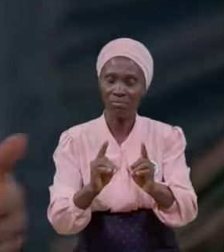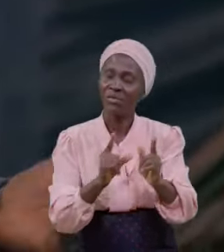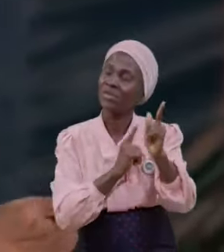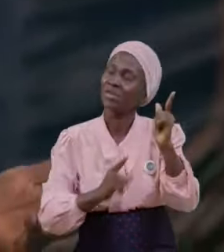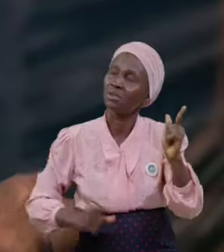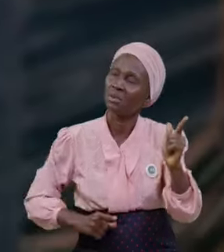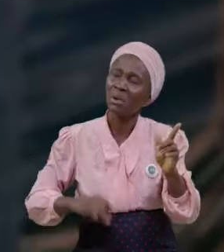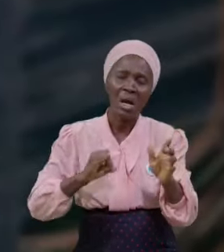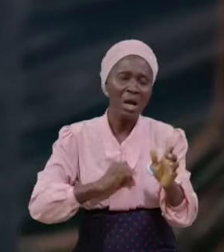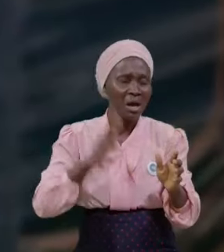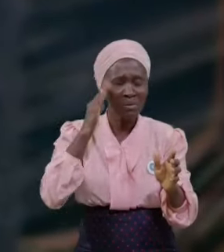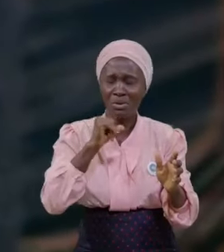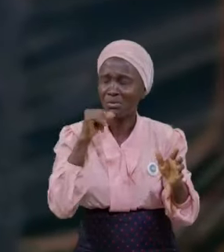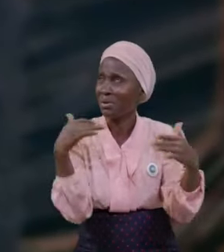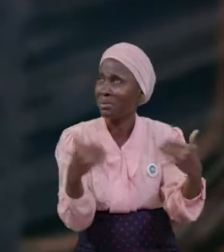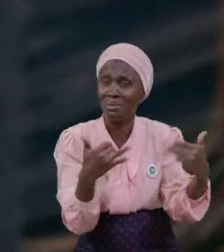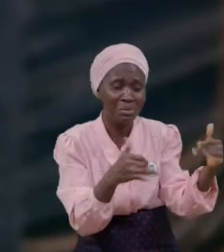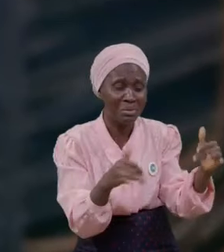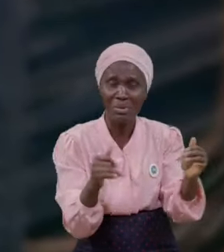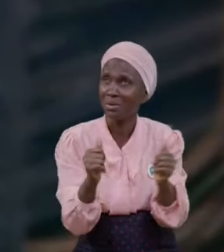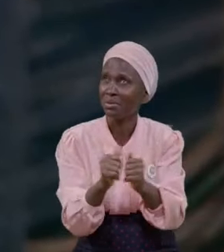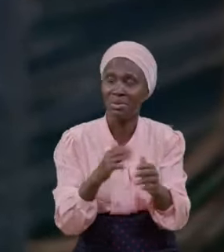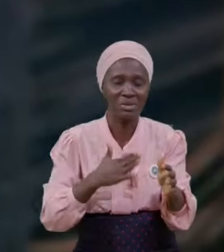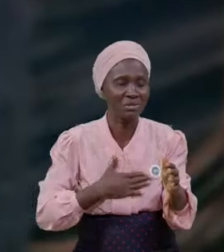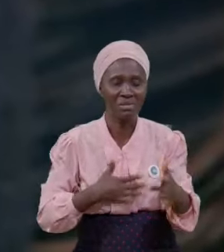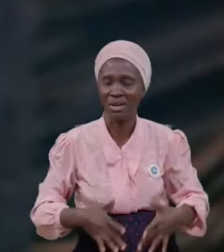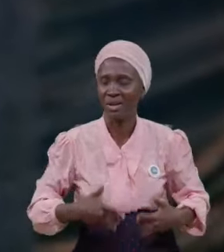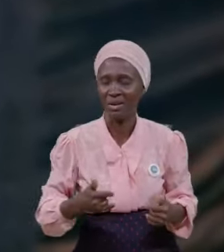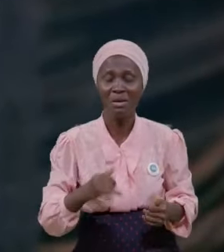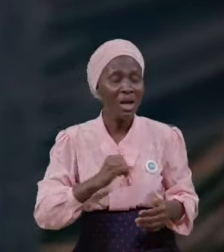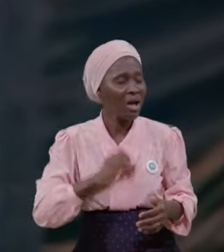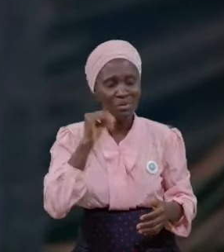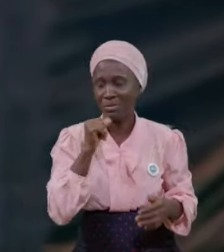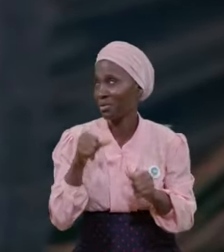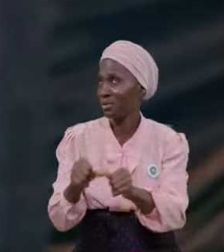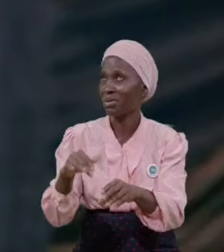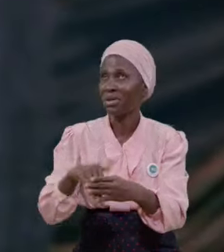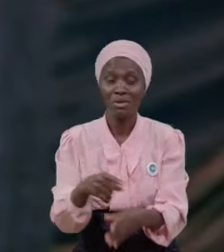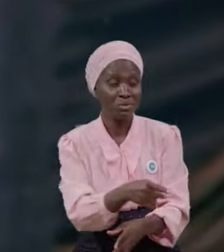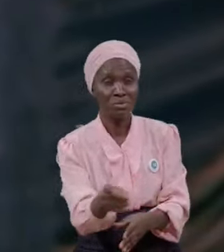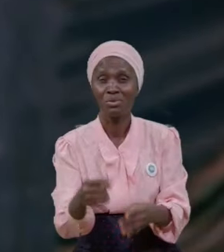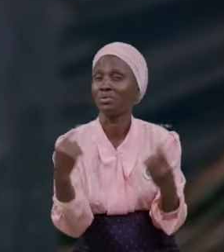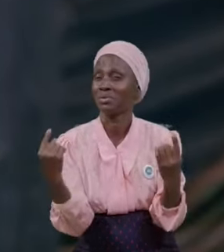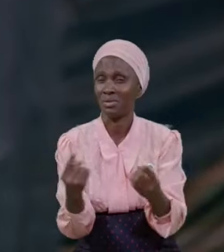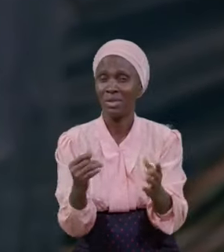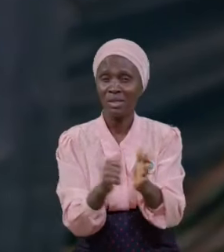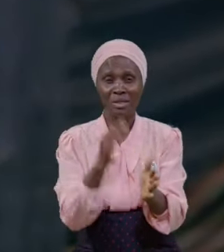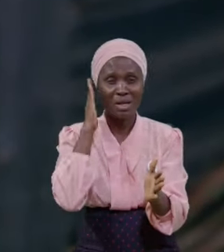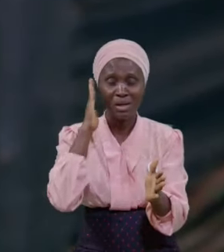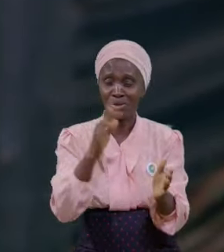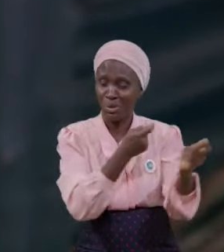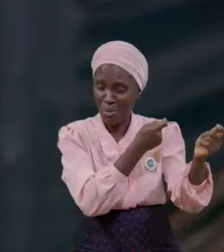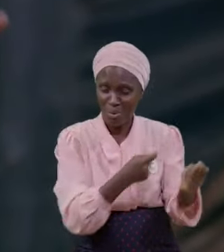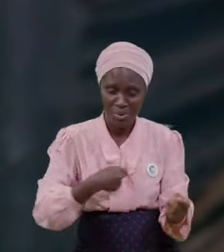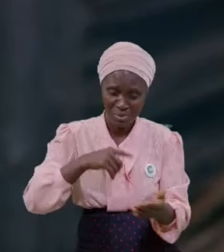going to continue in all those things that will mark me down as almost a Christian.